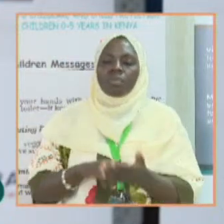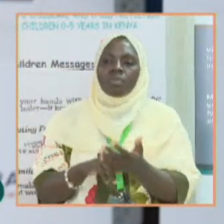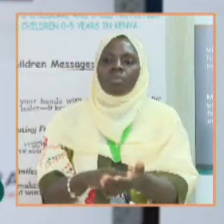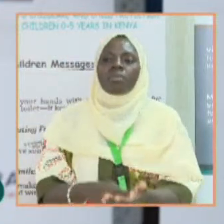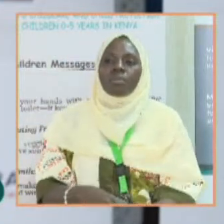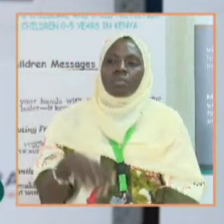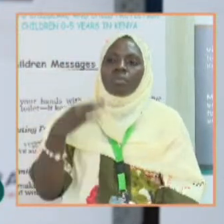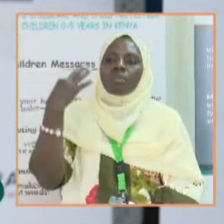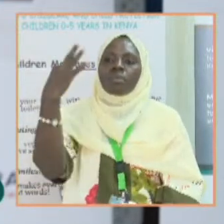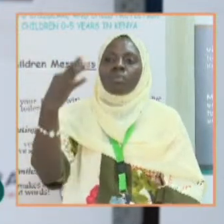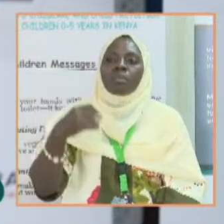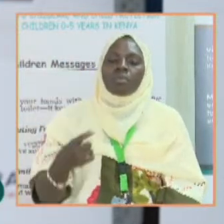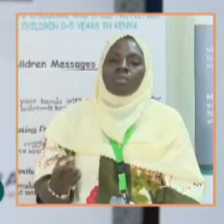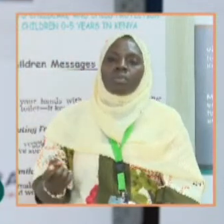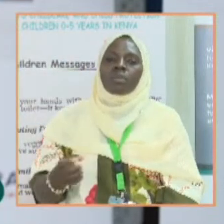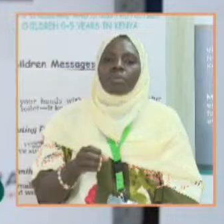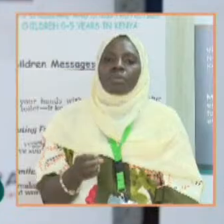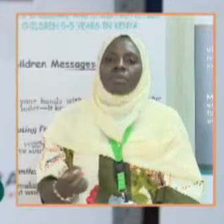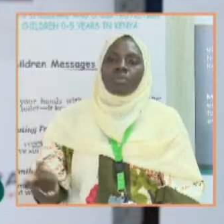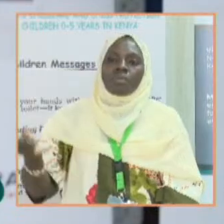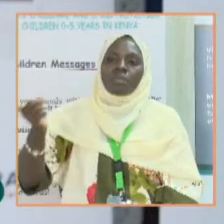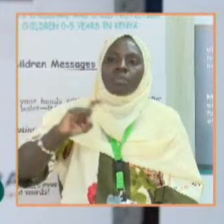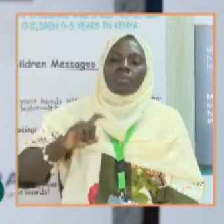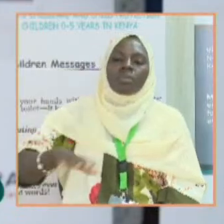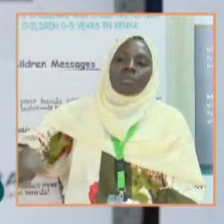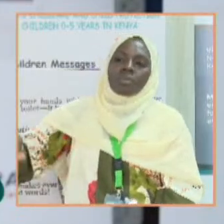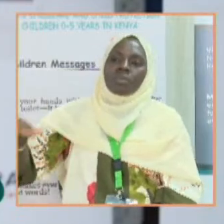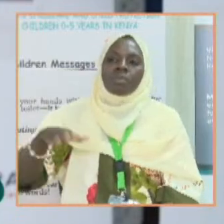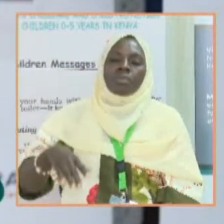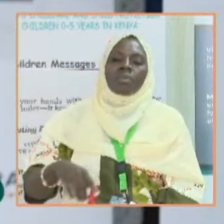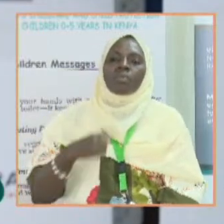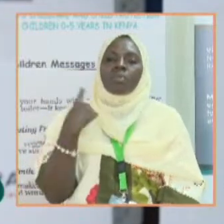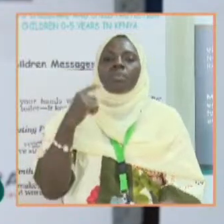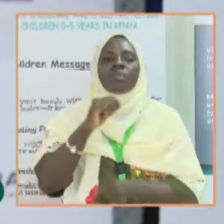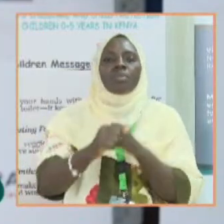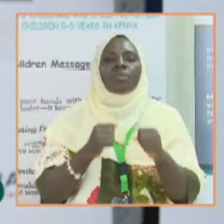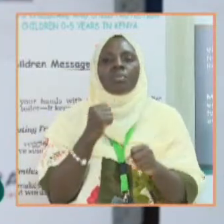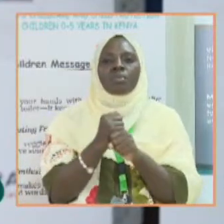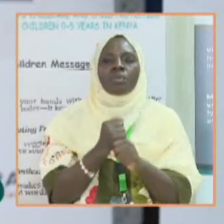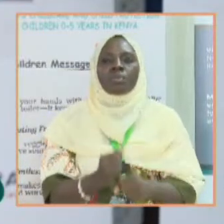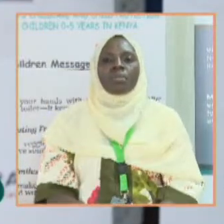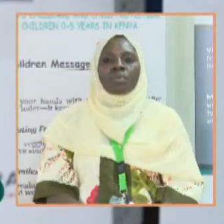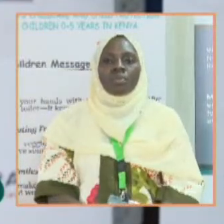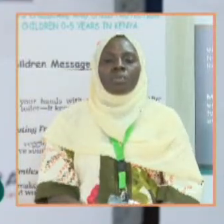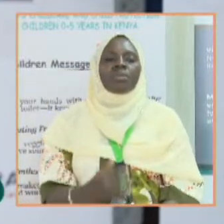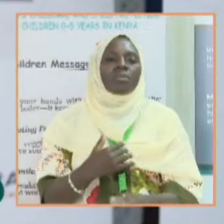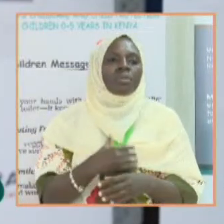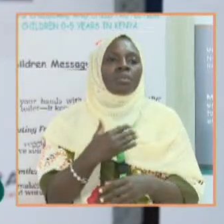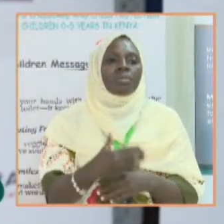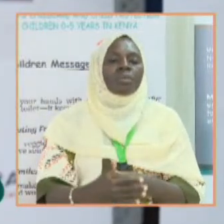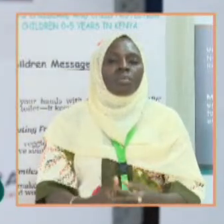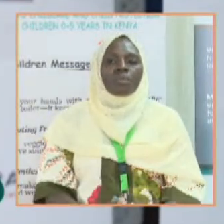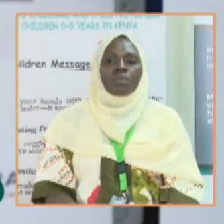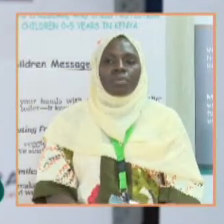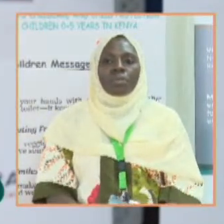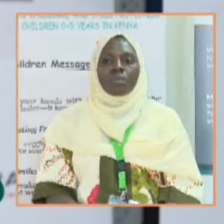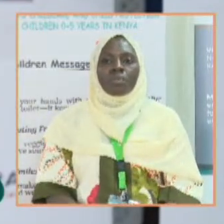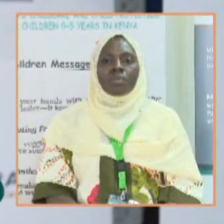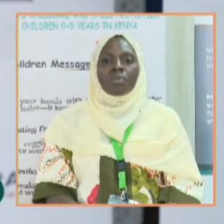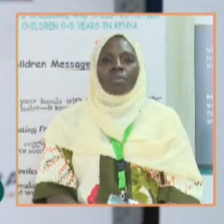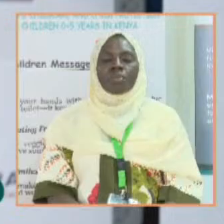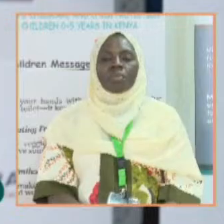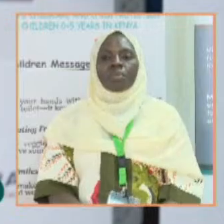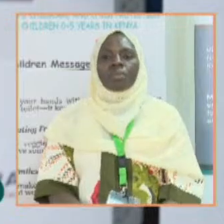more sectors meeting at least twice annually. Now let us see on the next slide. I think this is my second